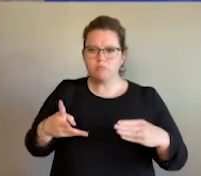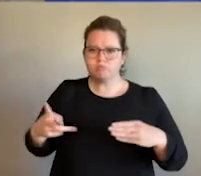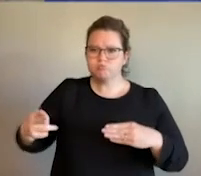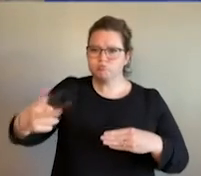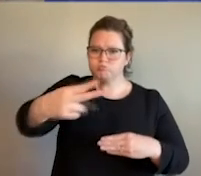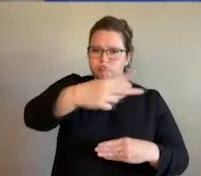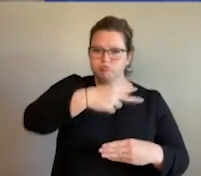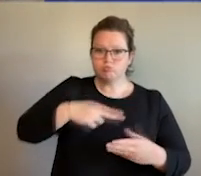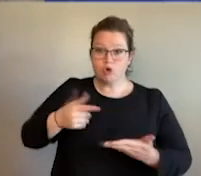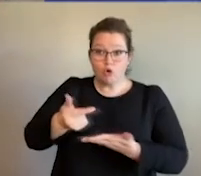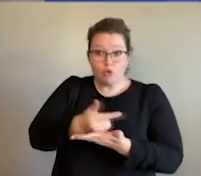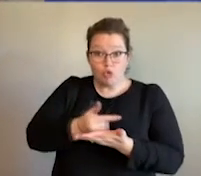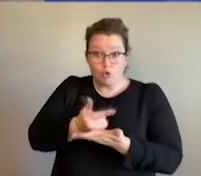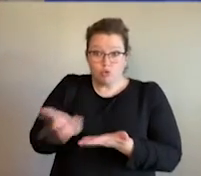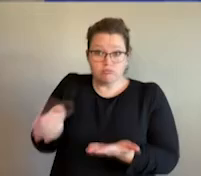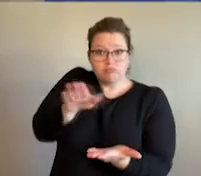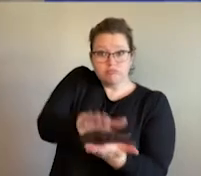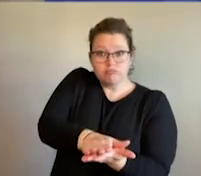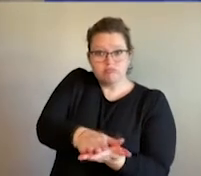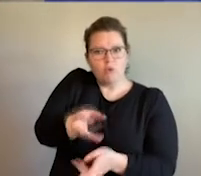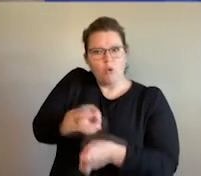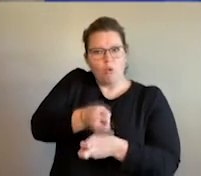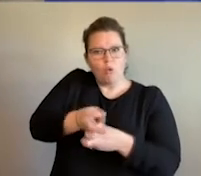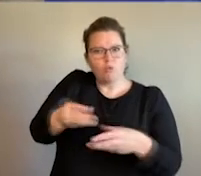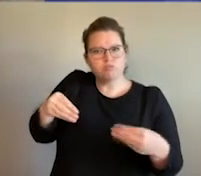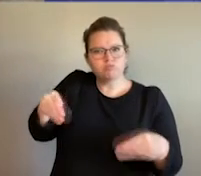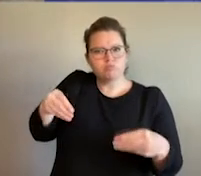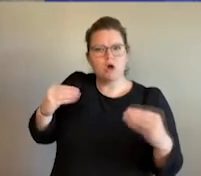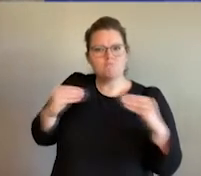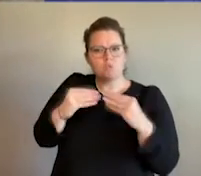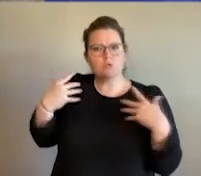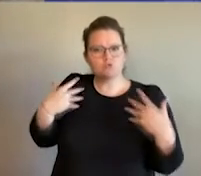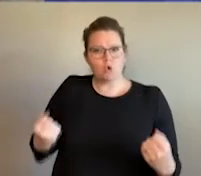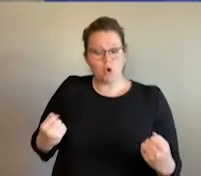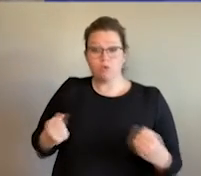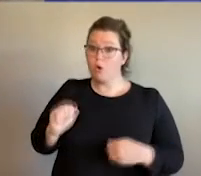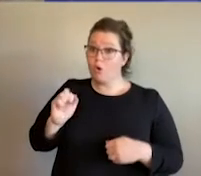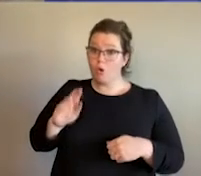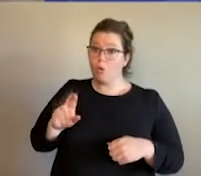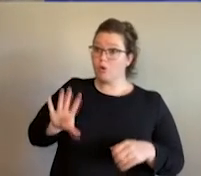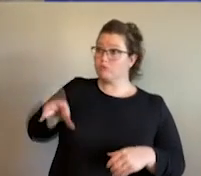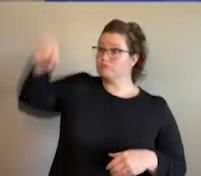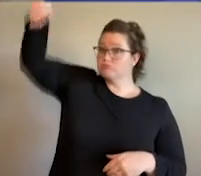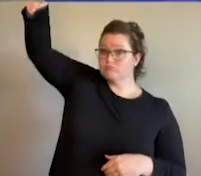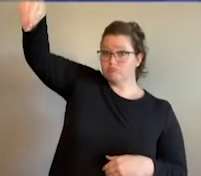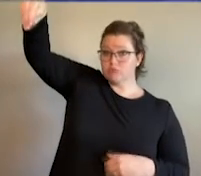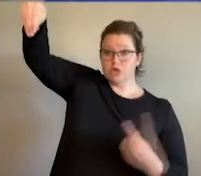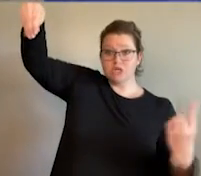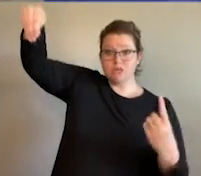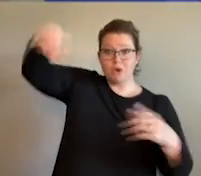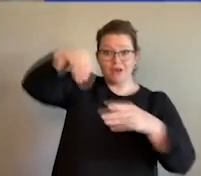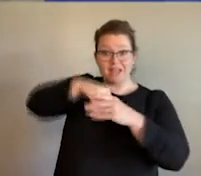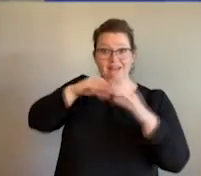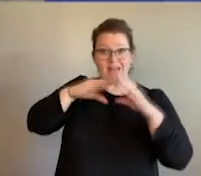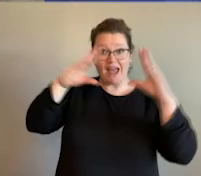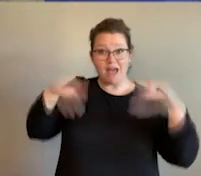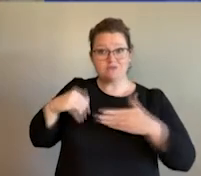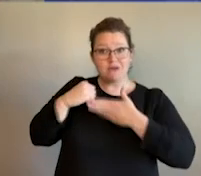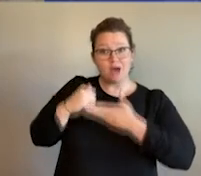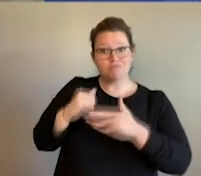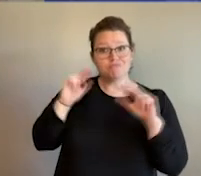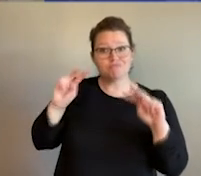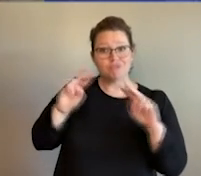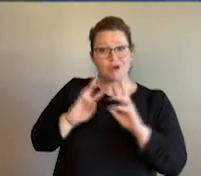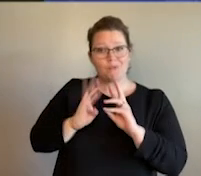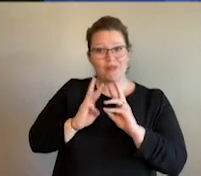circle. Or you can always just leave it like this and hang it up in your house somewhere to help you keep track of the weather. Have